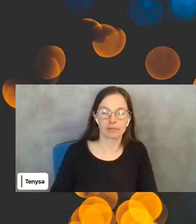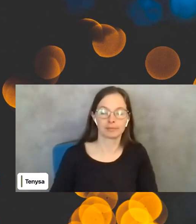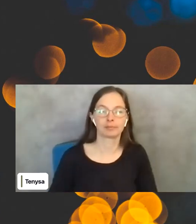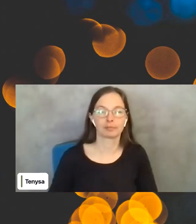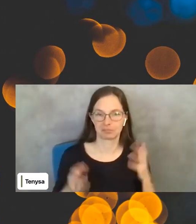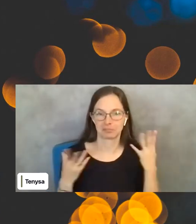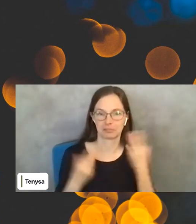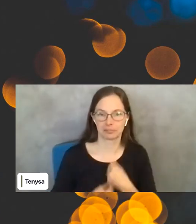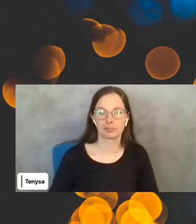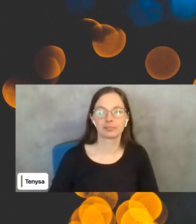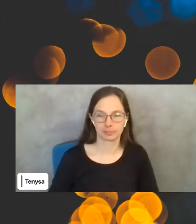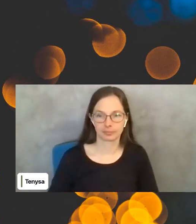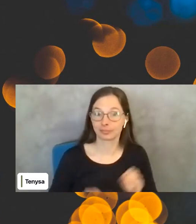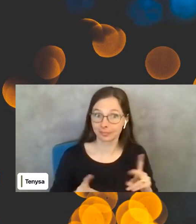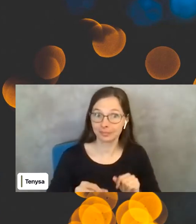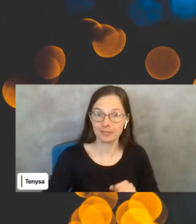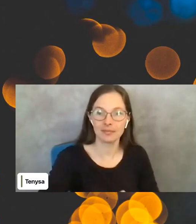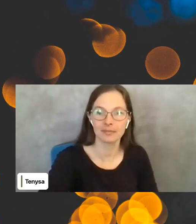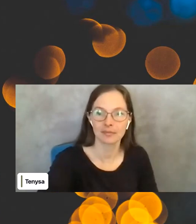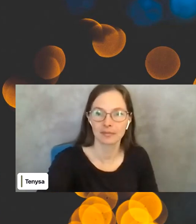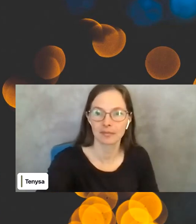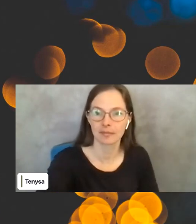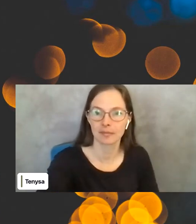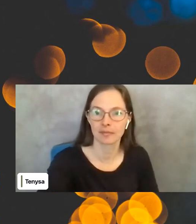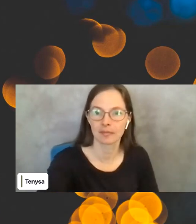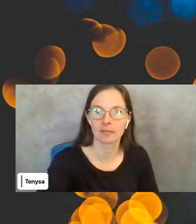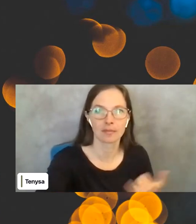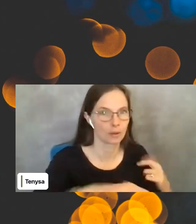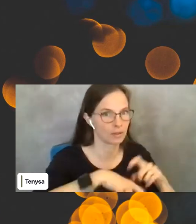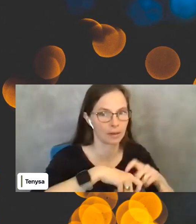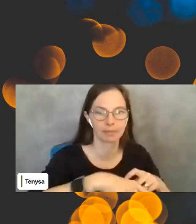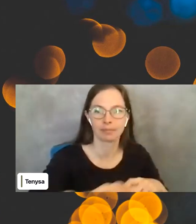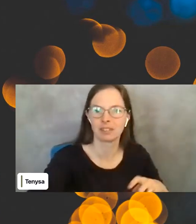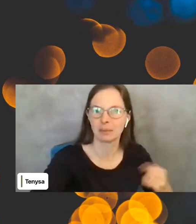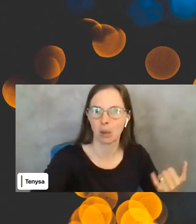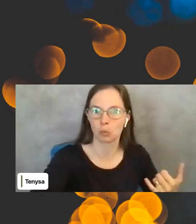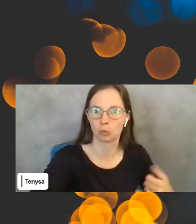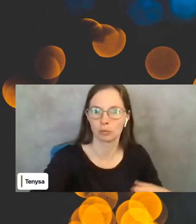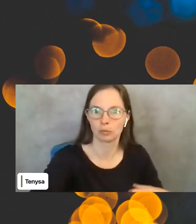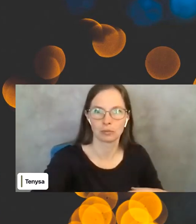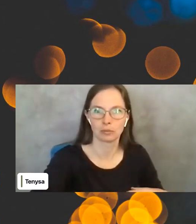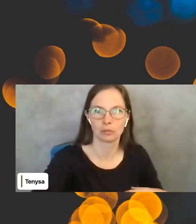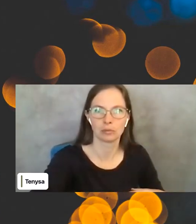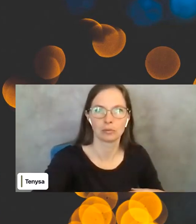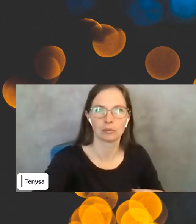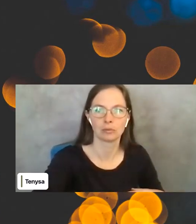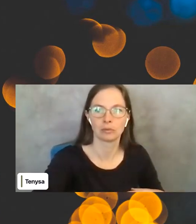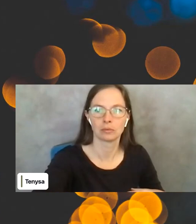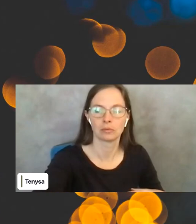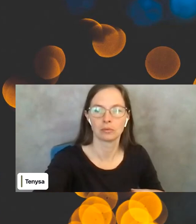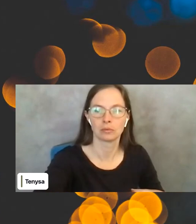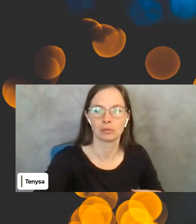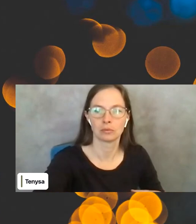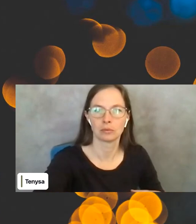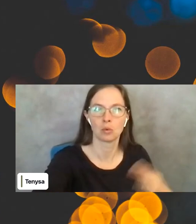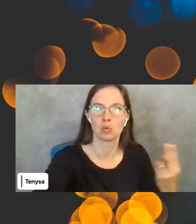Lovely. Okay, just time. The time is now to use the swords, although I know that everybody's been